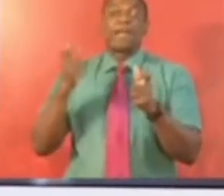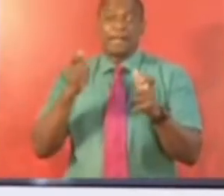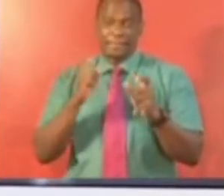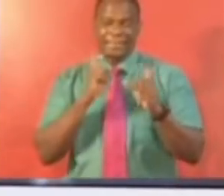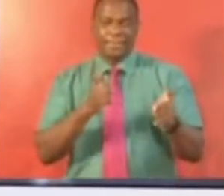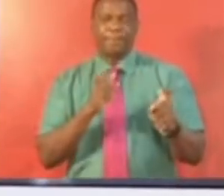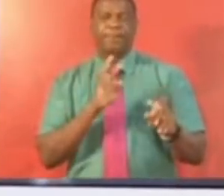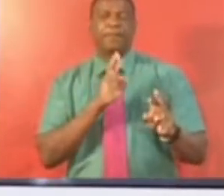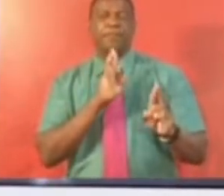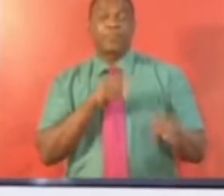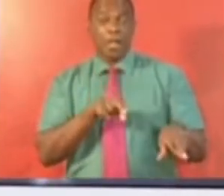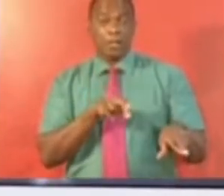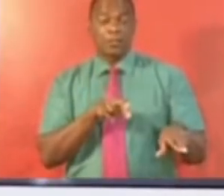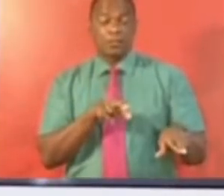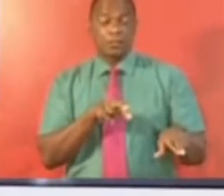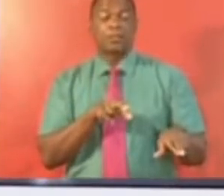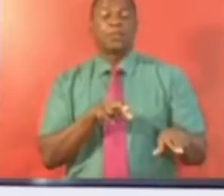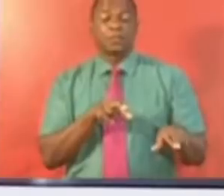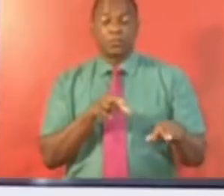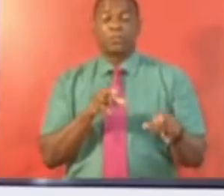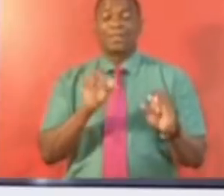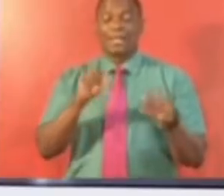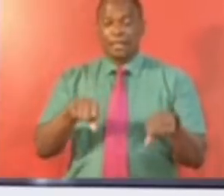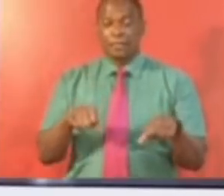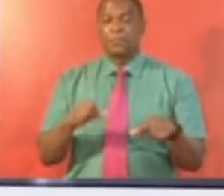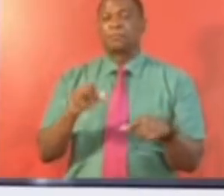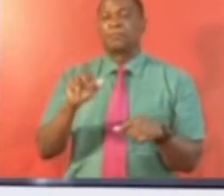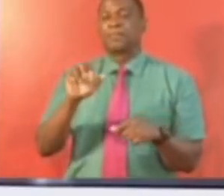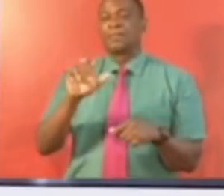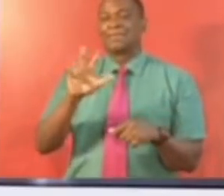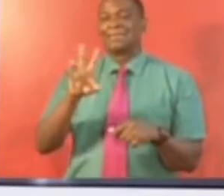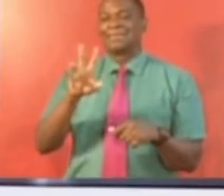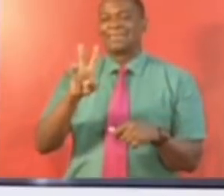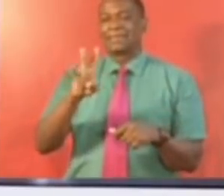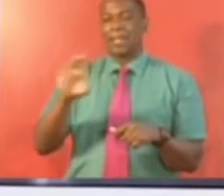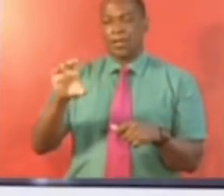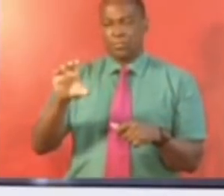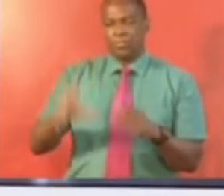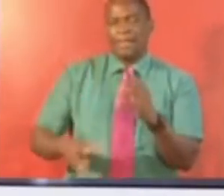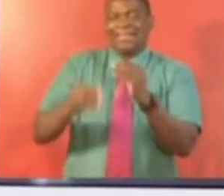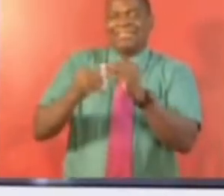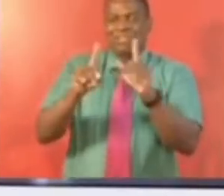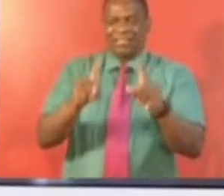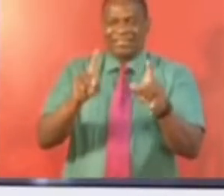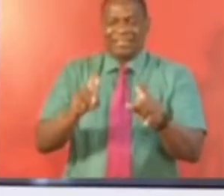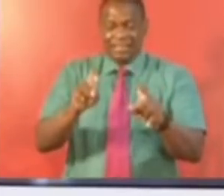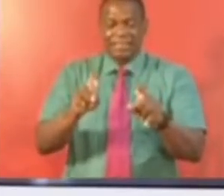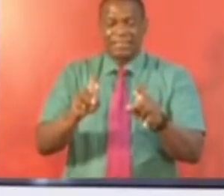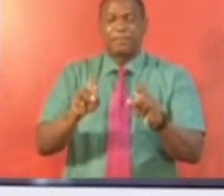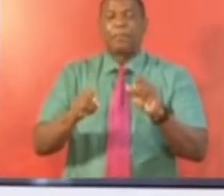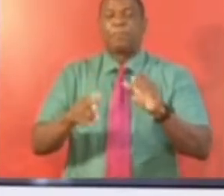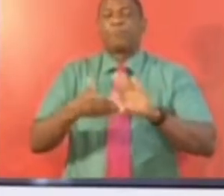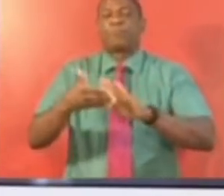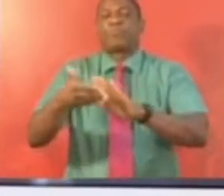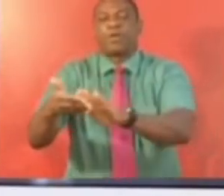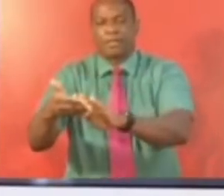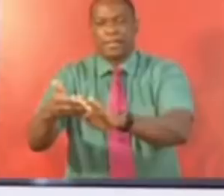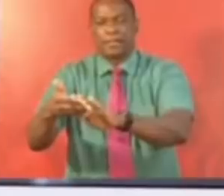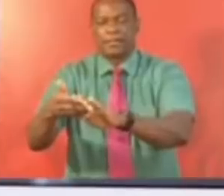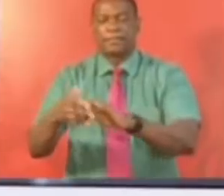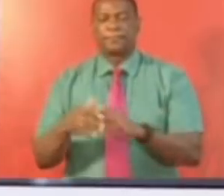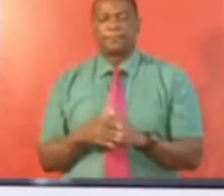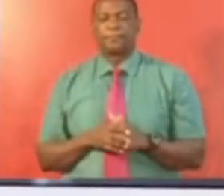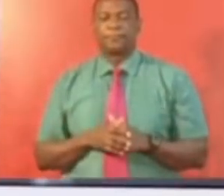close to about 600 additional tests per day that can be run in the system. So there are 2 things that have driven the results. One, the input, as I